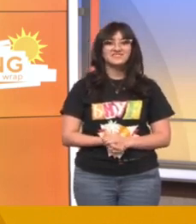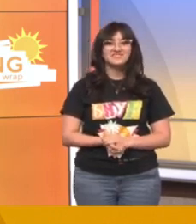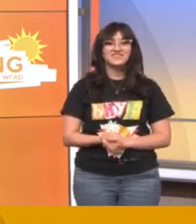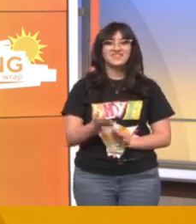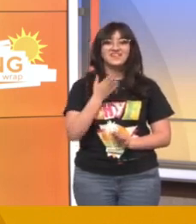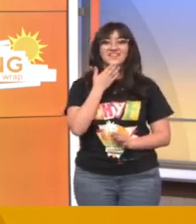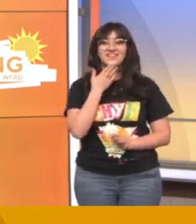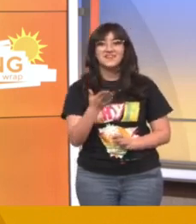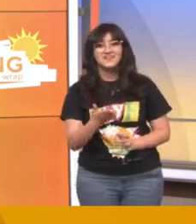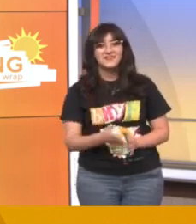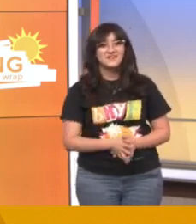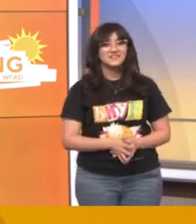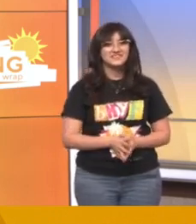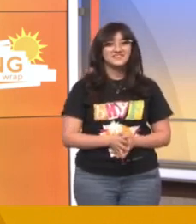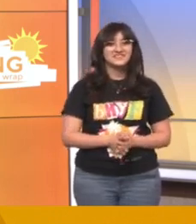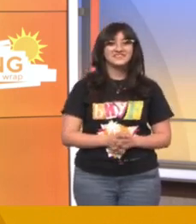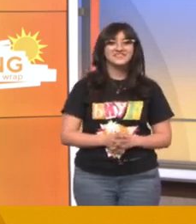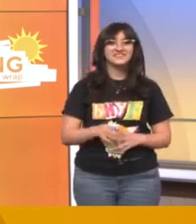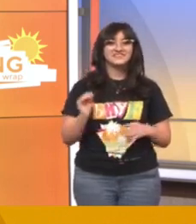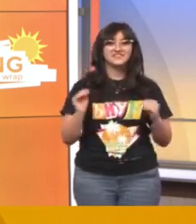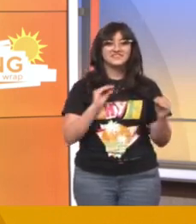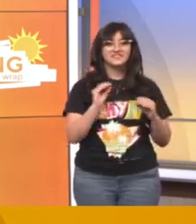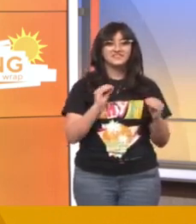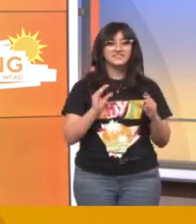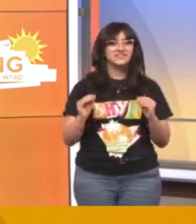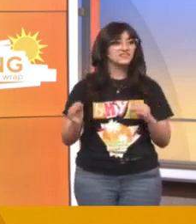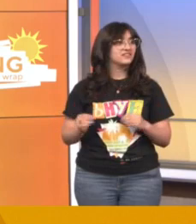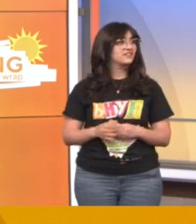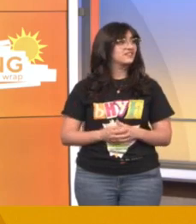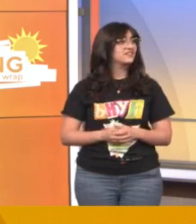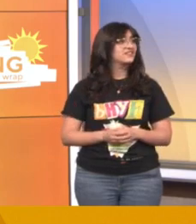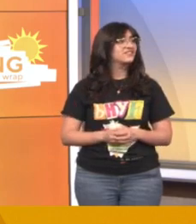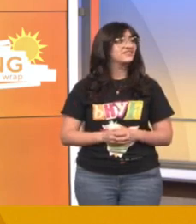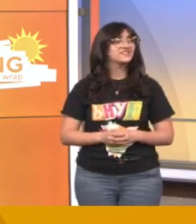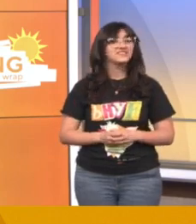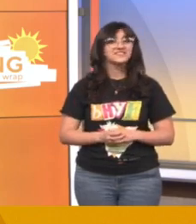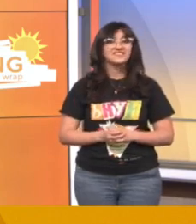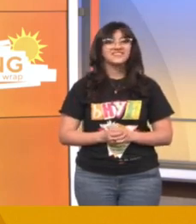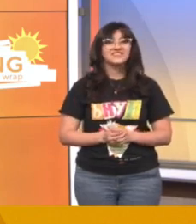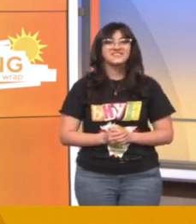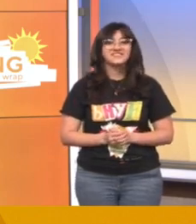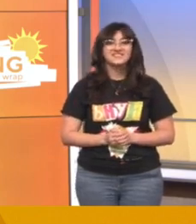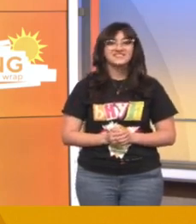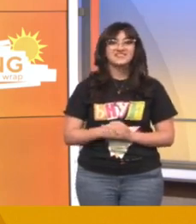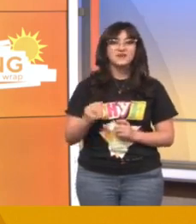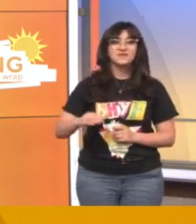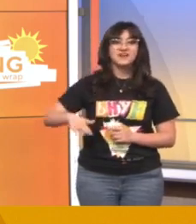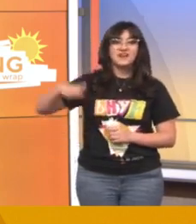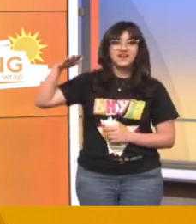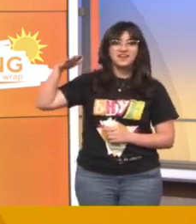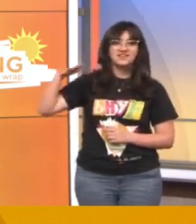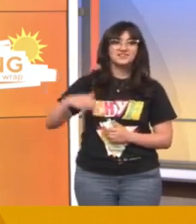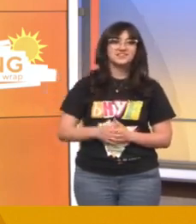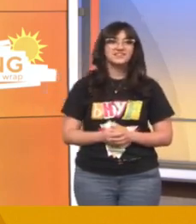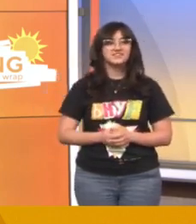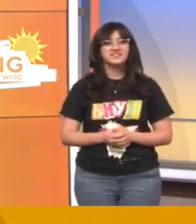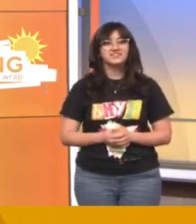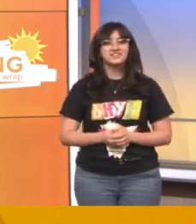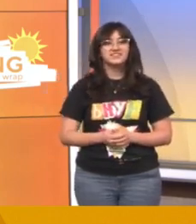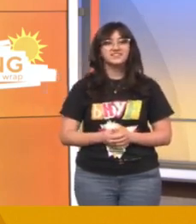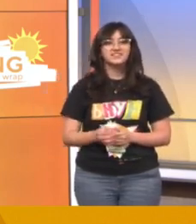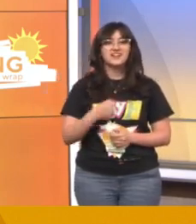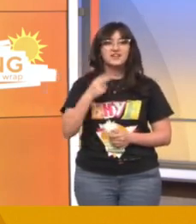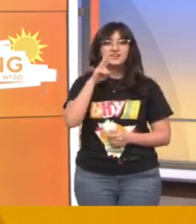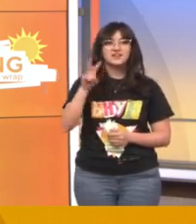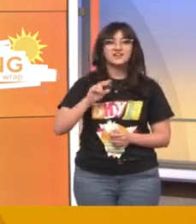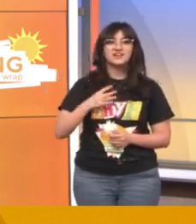here. Thank you for No, being no, here. no, no, You no, want to no, sit You down? guys can all sit down because I'm literally of height. So yeah, it's you're like, right. No, like, you I gotta sit look like I'm sitting down